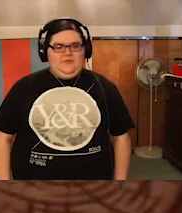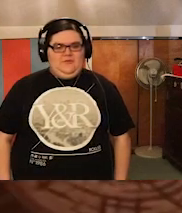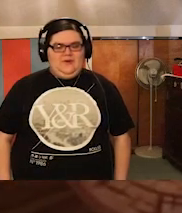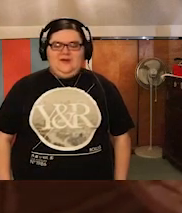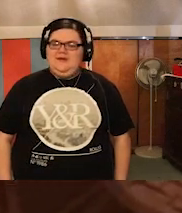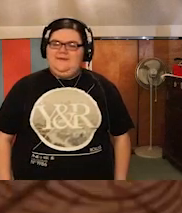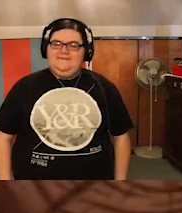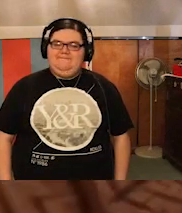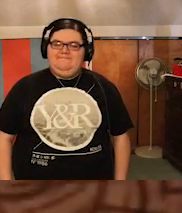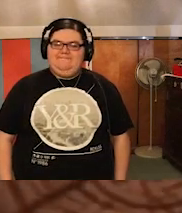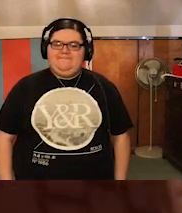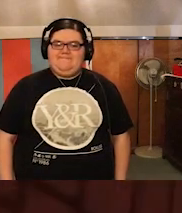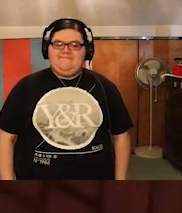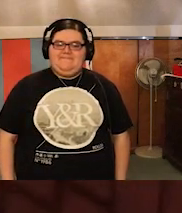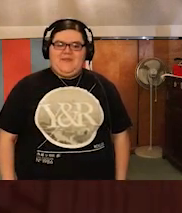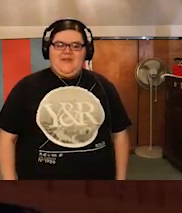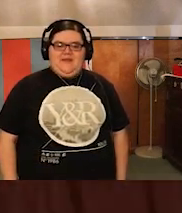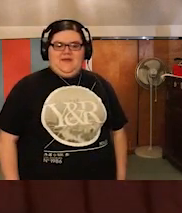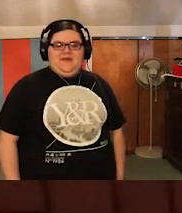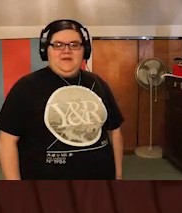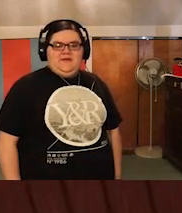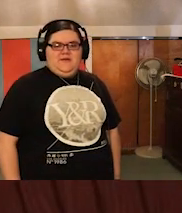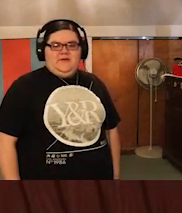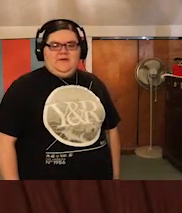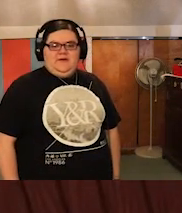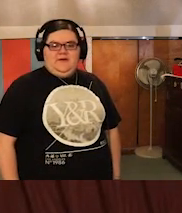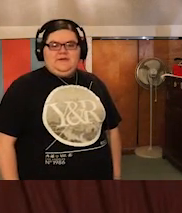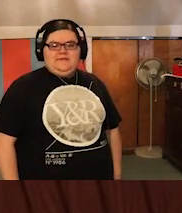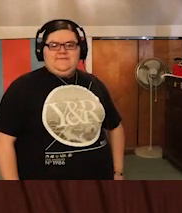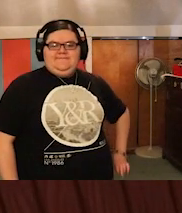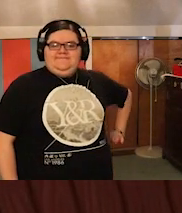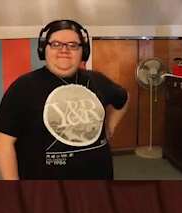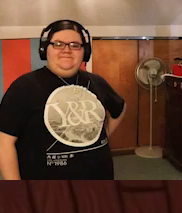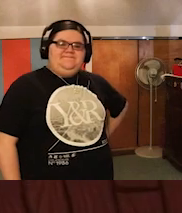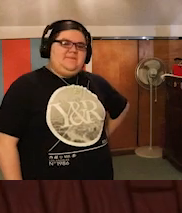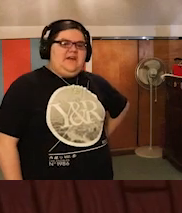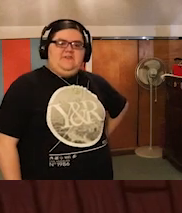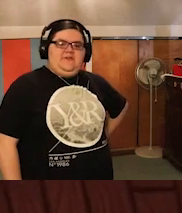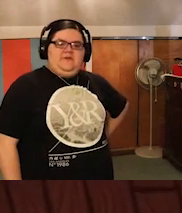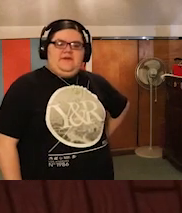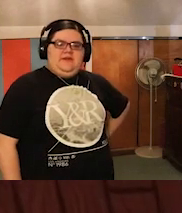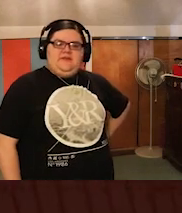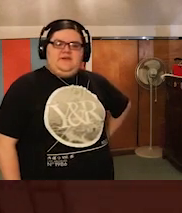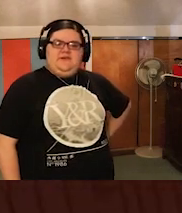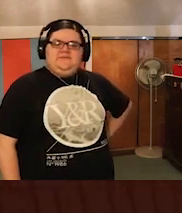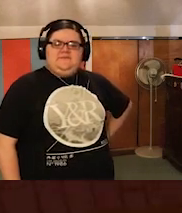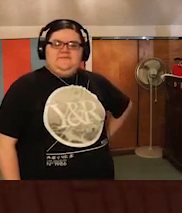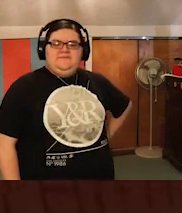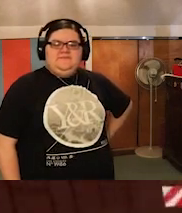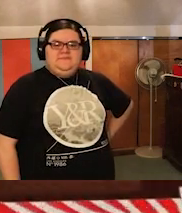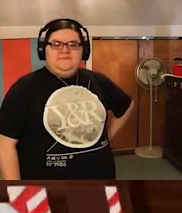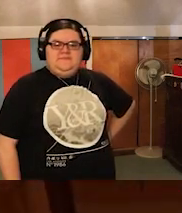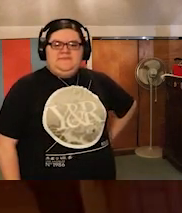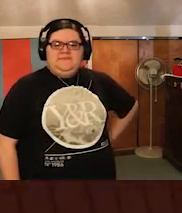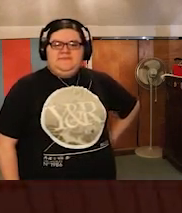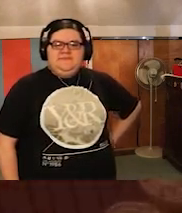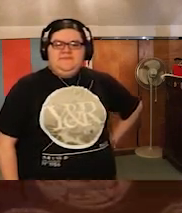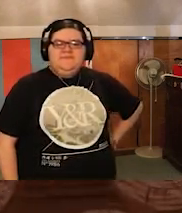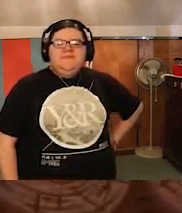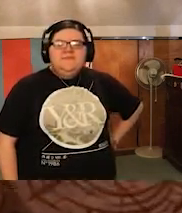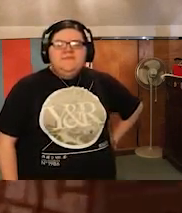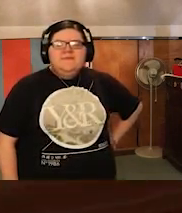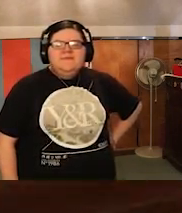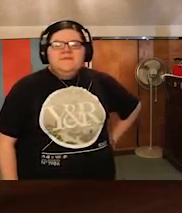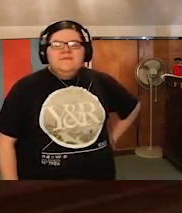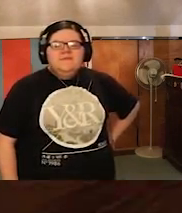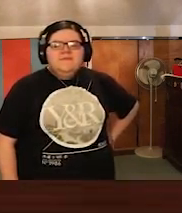end. Oh. There's definitely a hole in one there. But I ain't... Nah. I don't know where it is. There's got to be a hole in